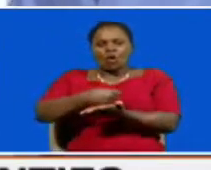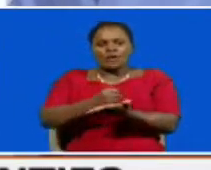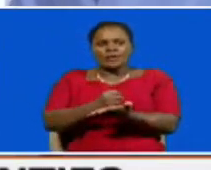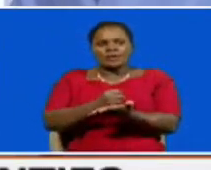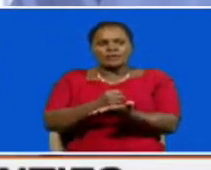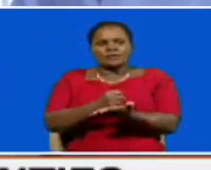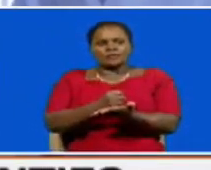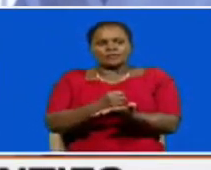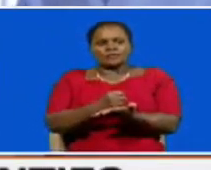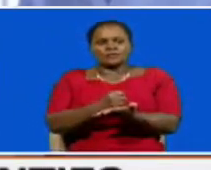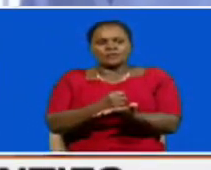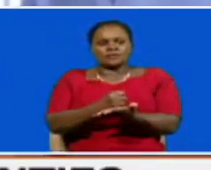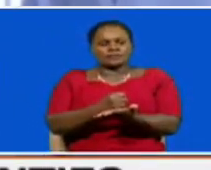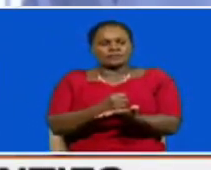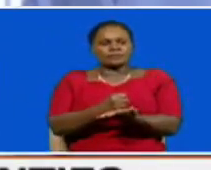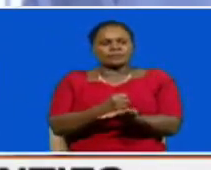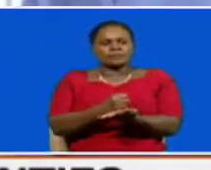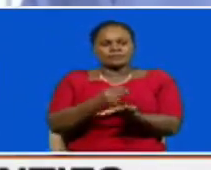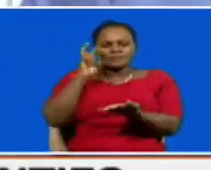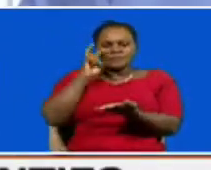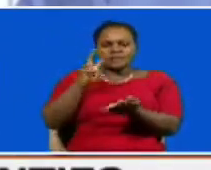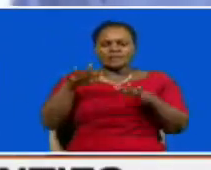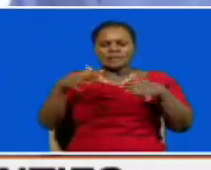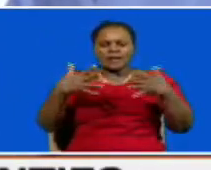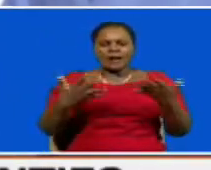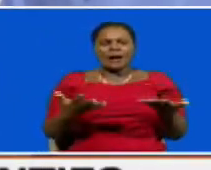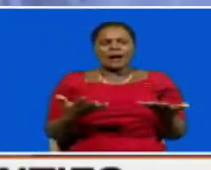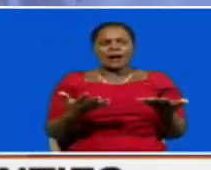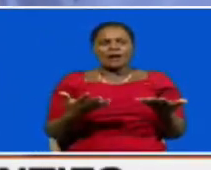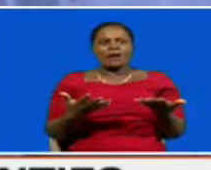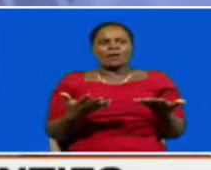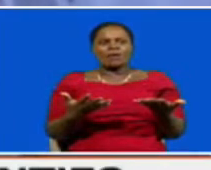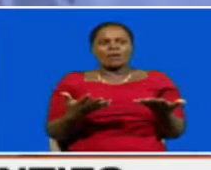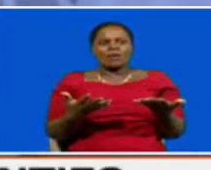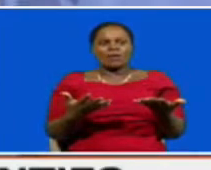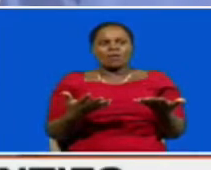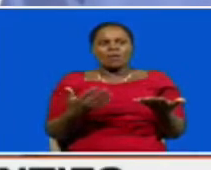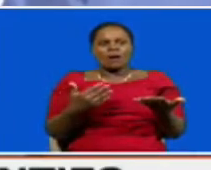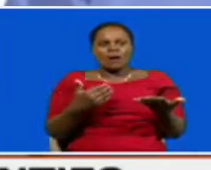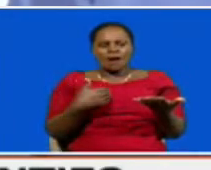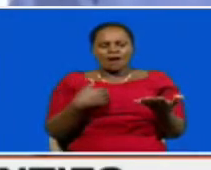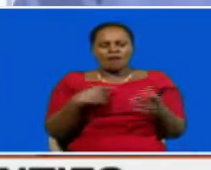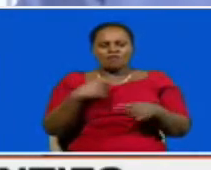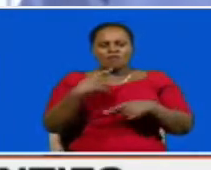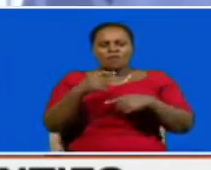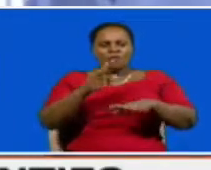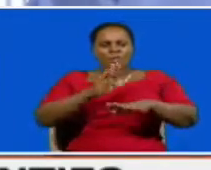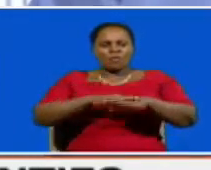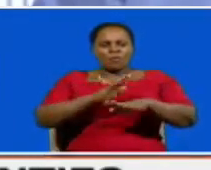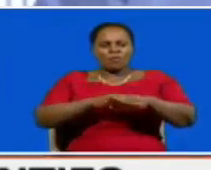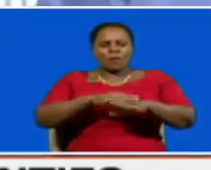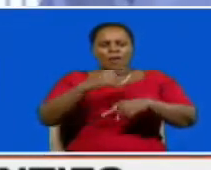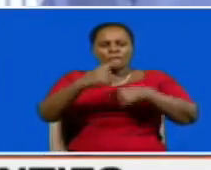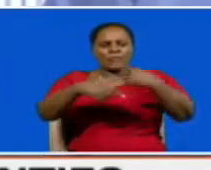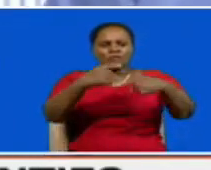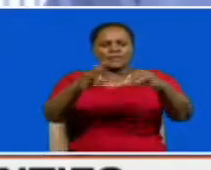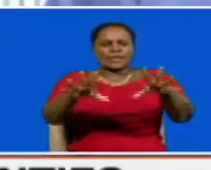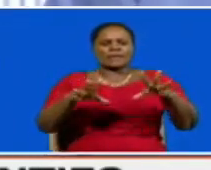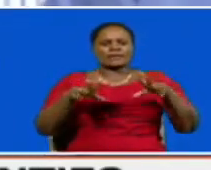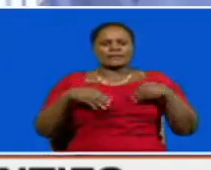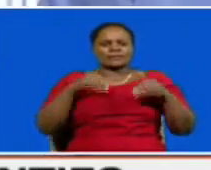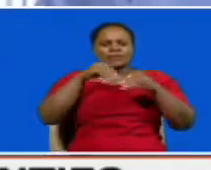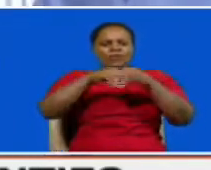that law to see how to ensure that we have a proper process that is acceptable under